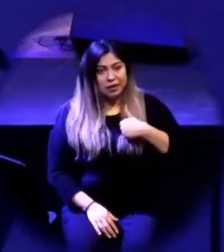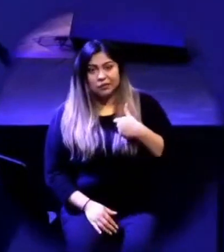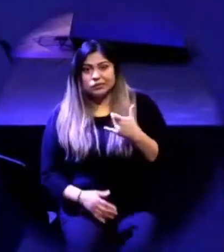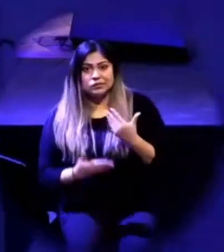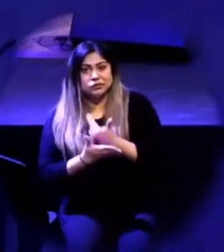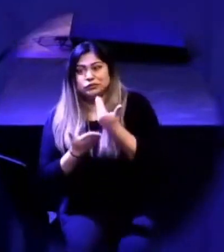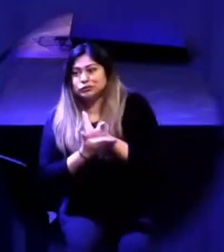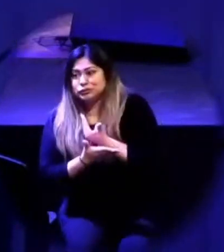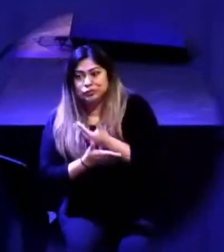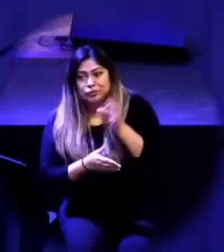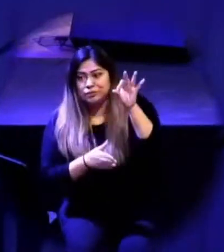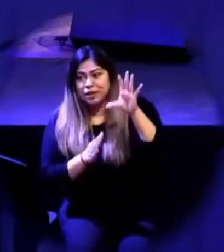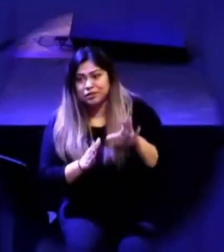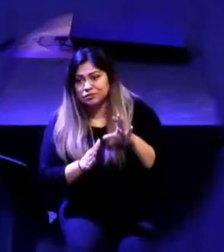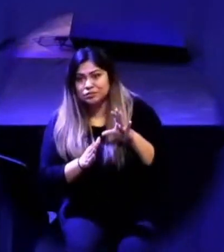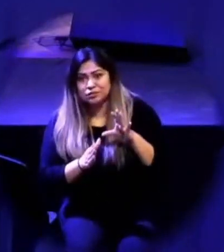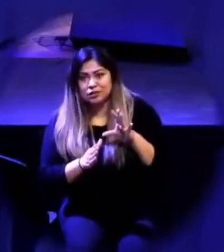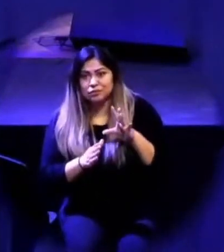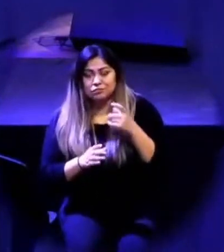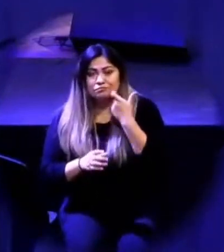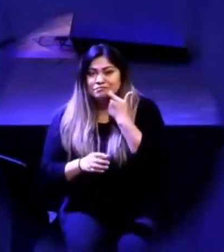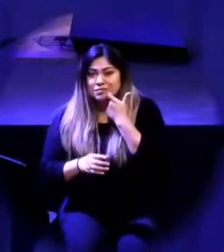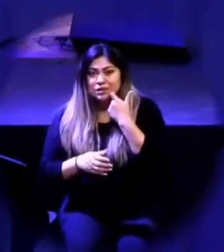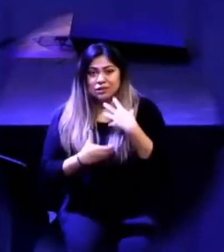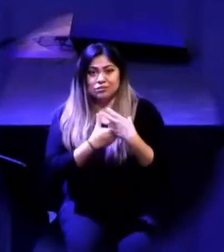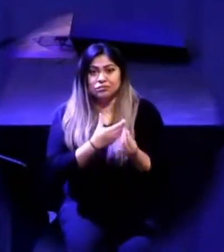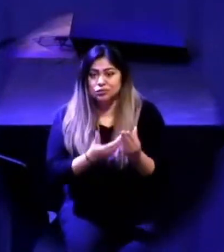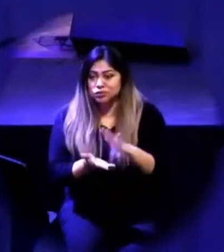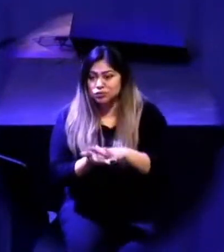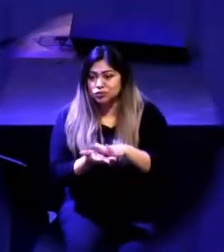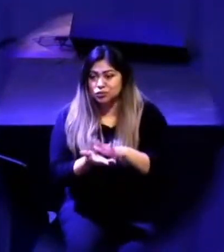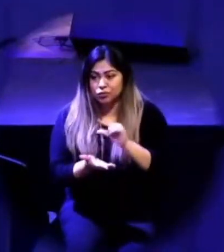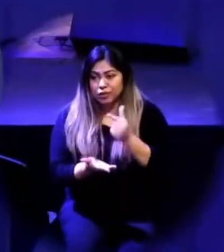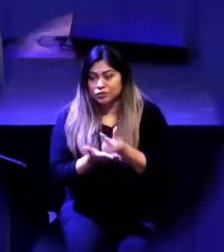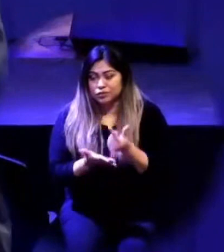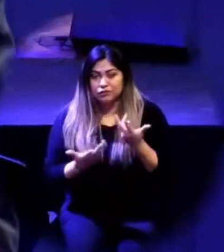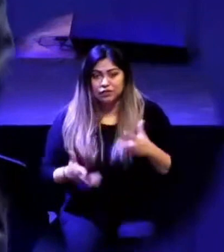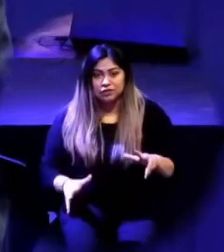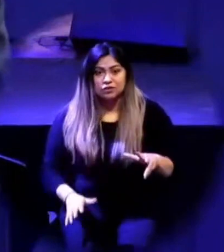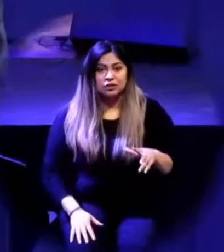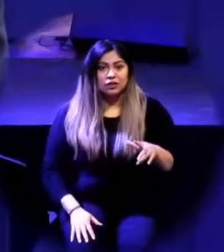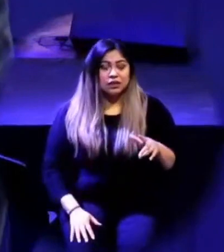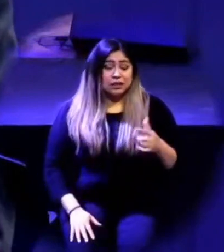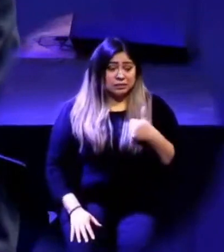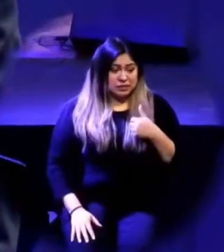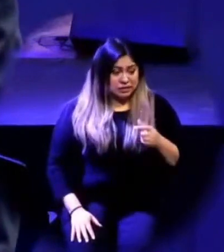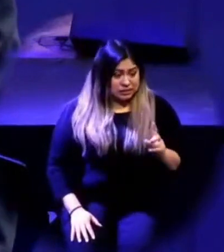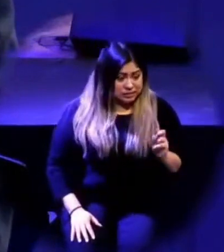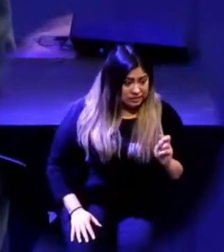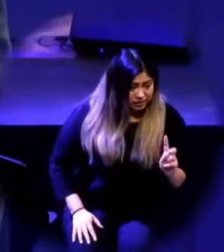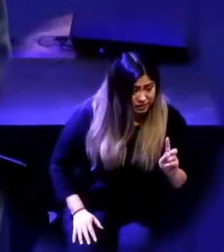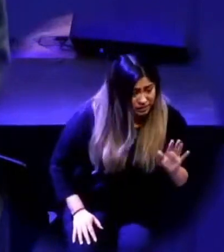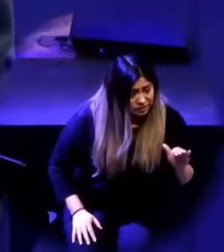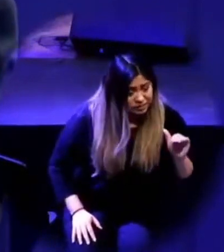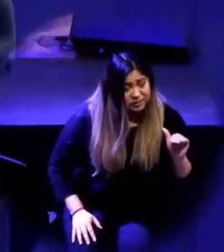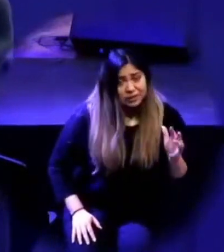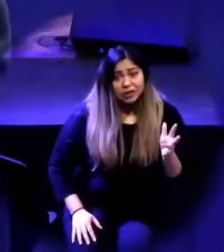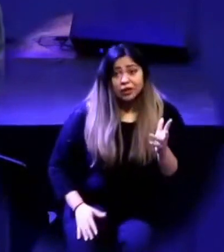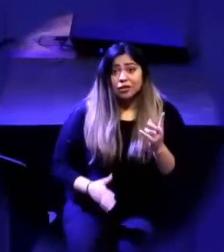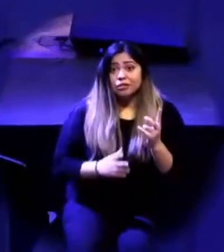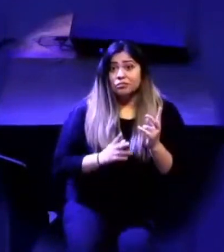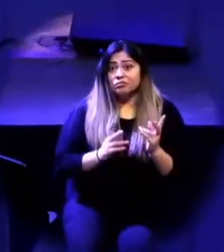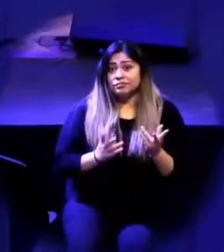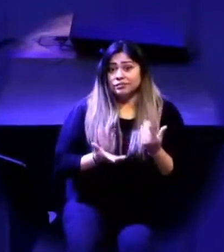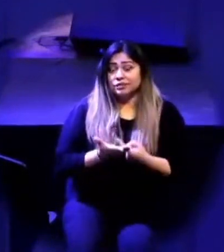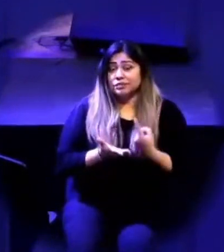in. We'd been taught in moments like that, it's sometimes good to ask the person what you want the pastor to pray for, because some people